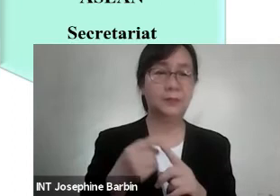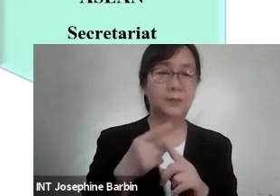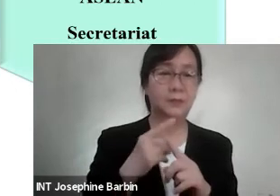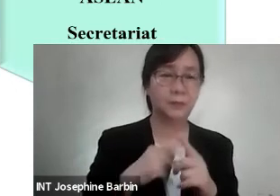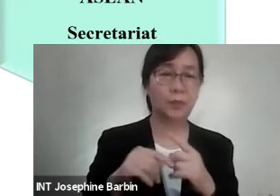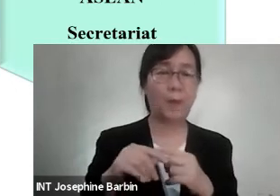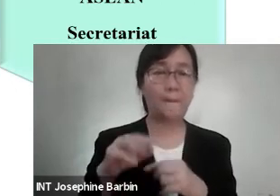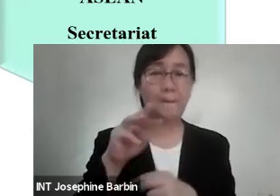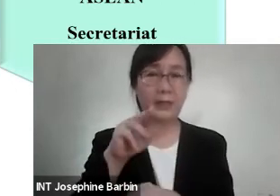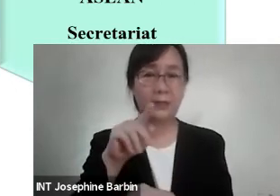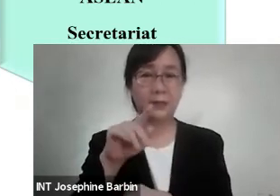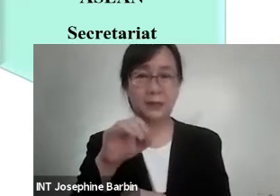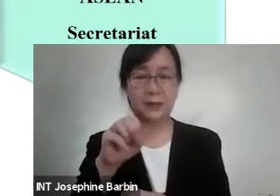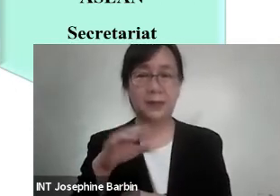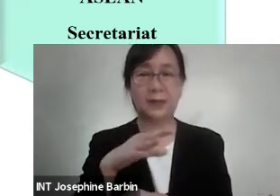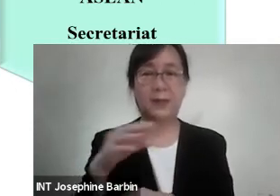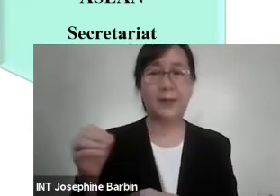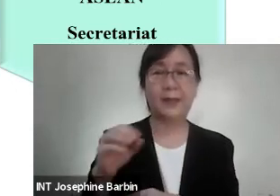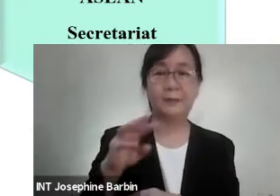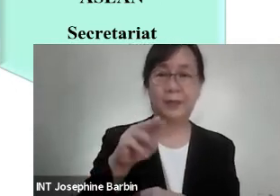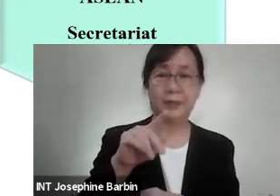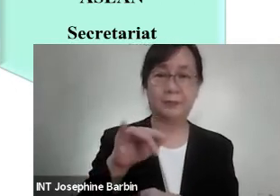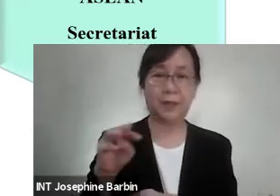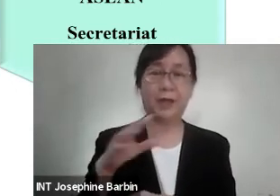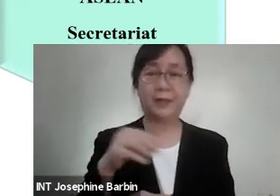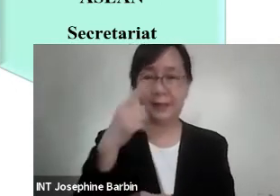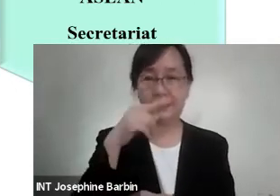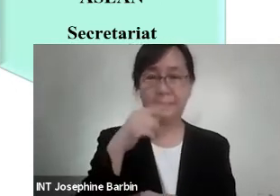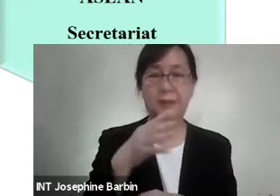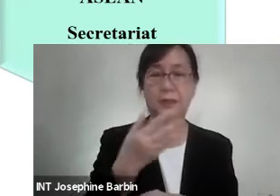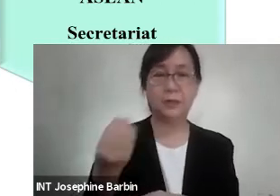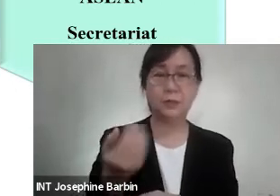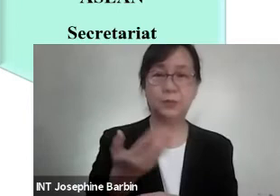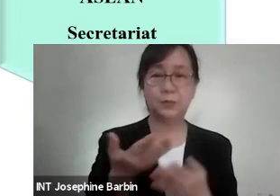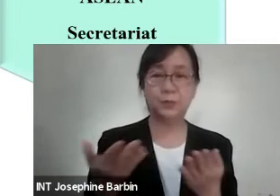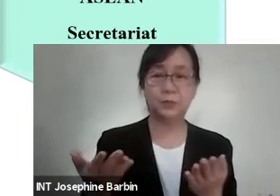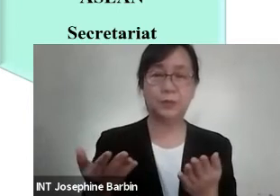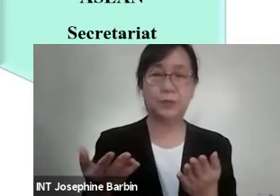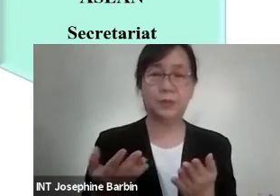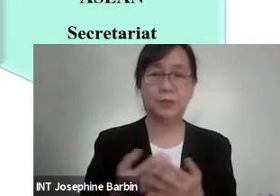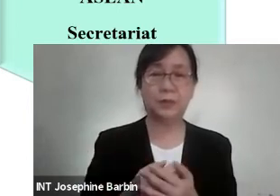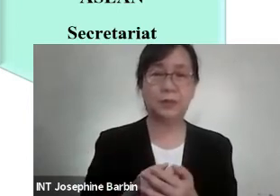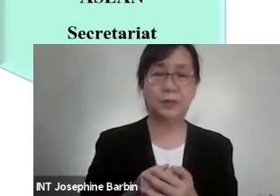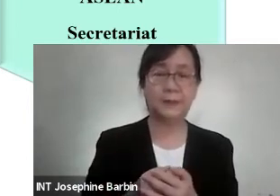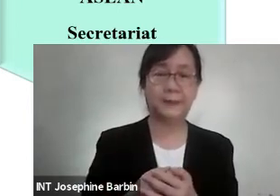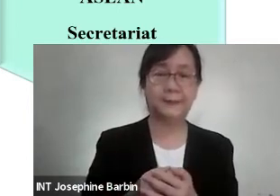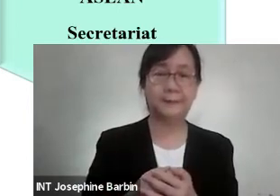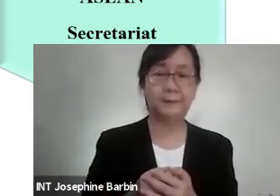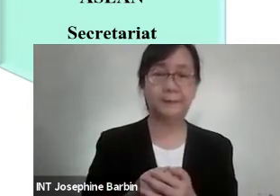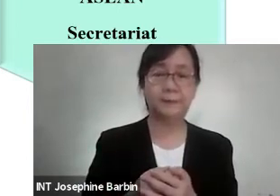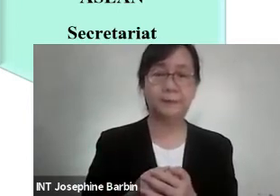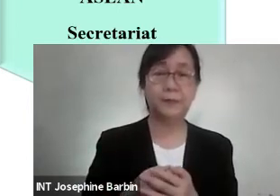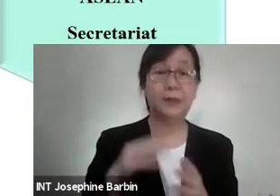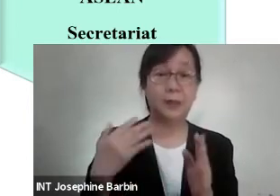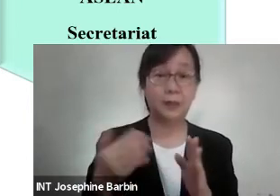from Malaysia, and from Myanmar, and also from Thailand. And also four SOMSWAT focal points